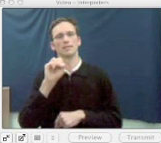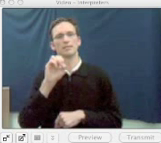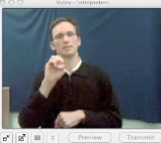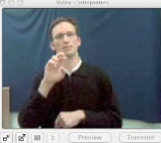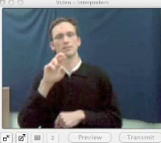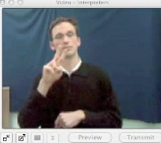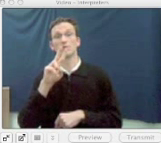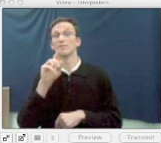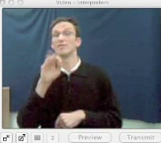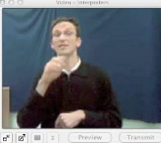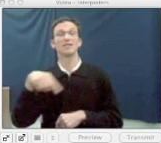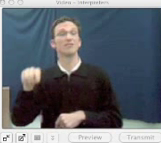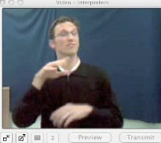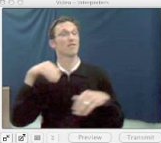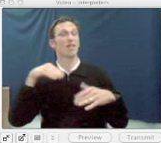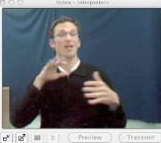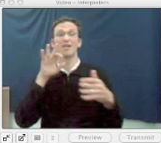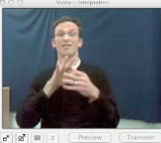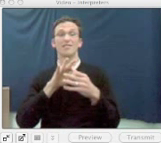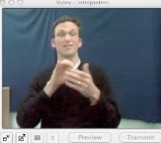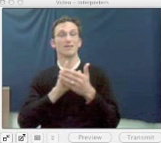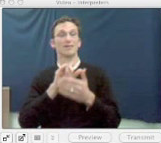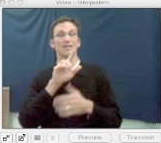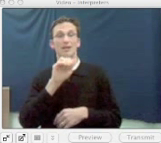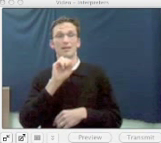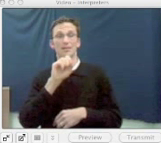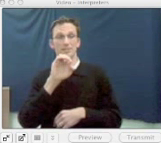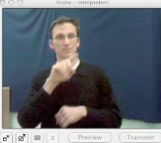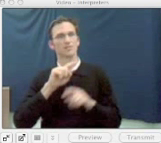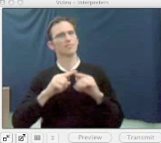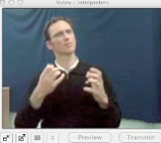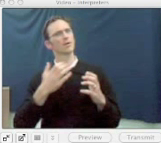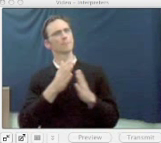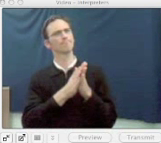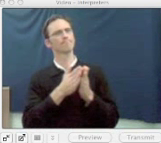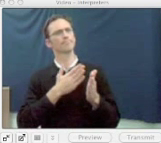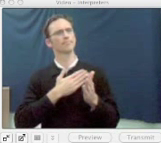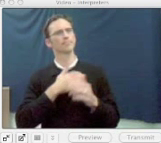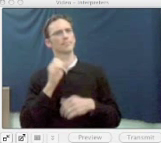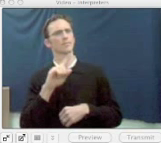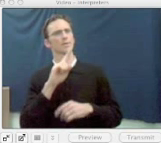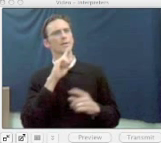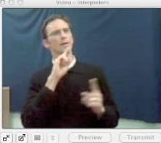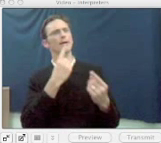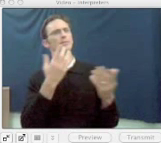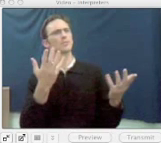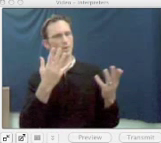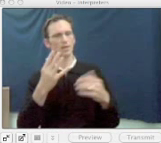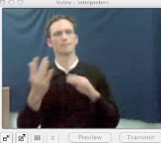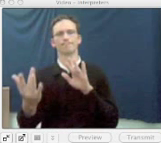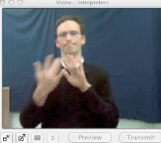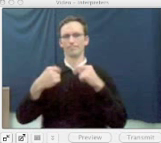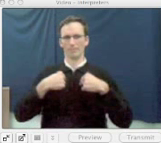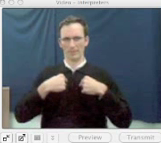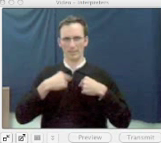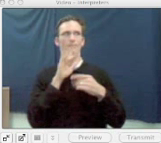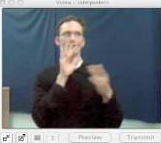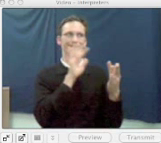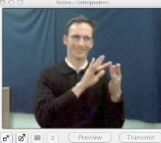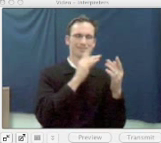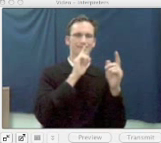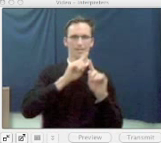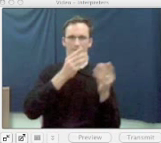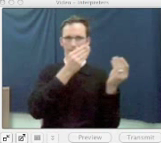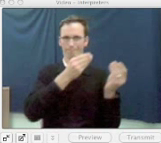listserv but you want a question answered, just contact me and I'll make sure that you get the answer. So first off, I just want to thank Robyn for